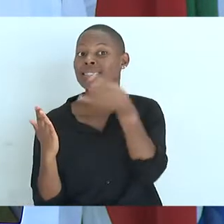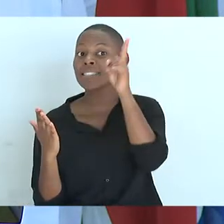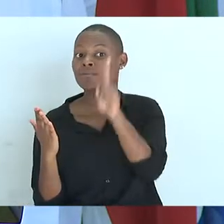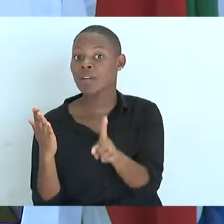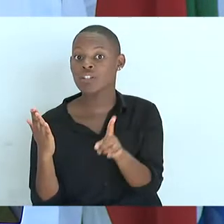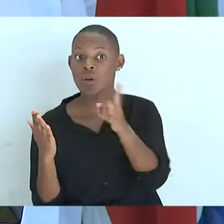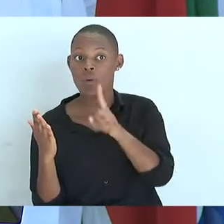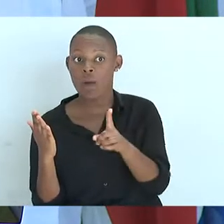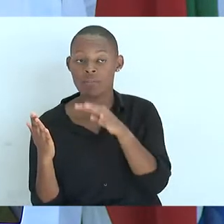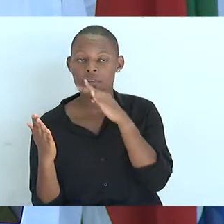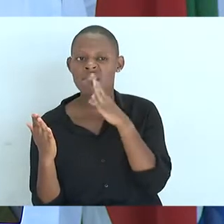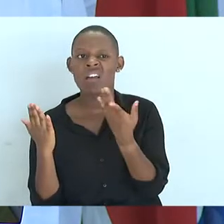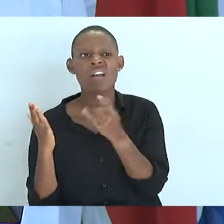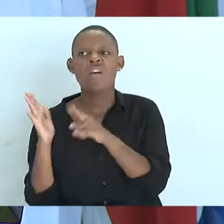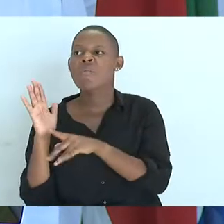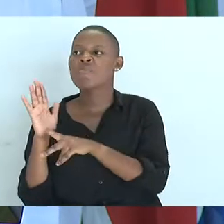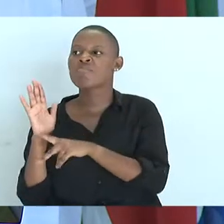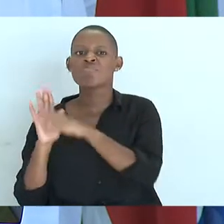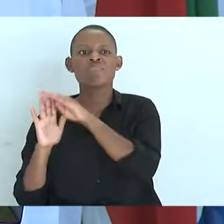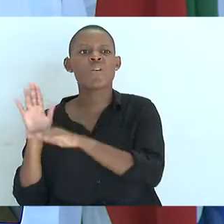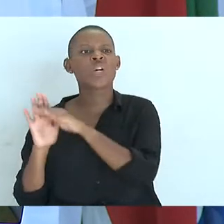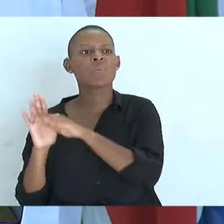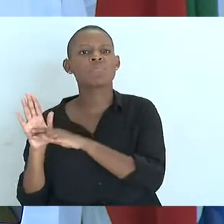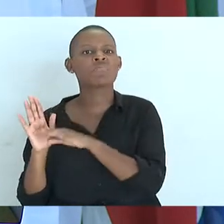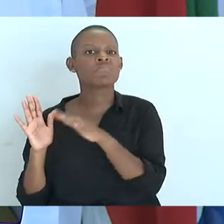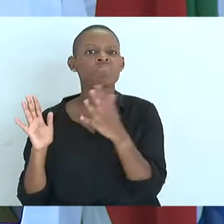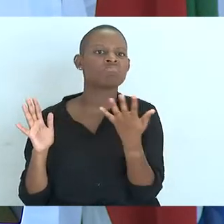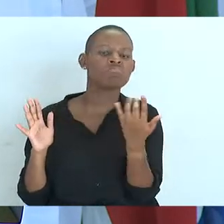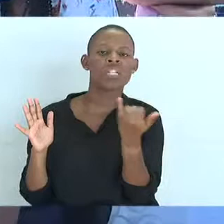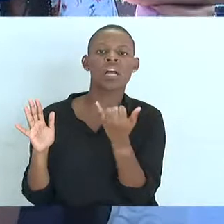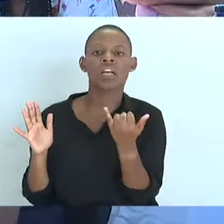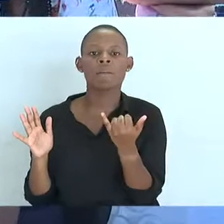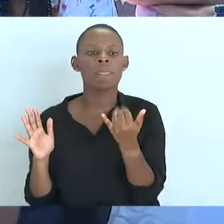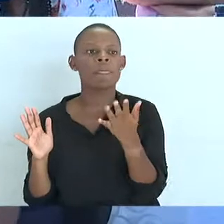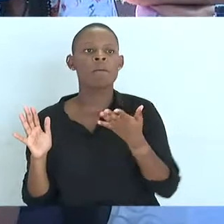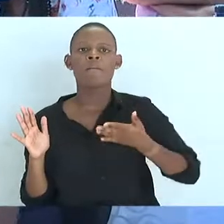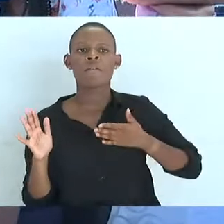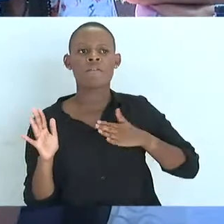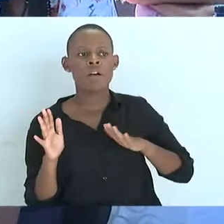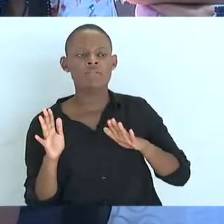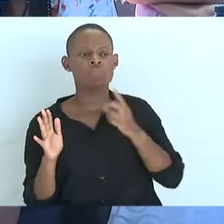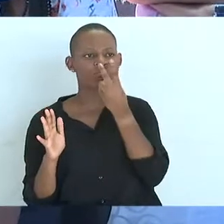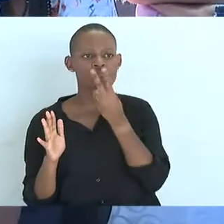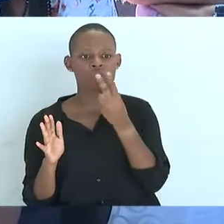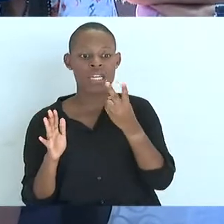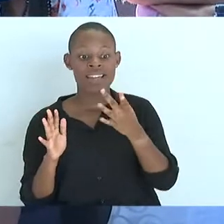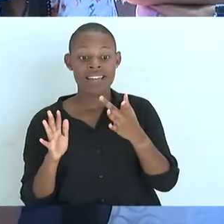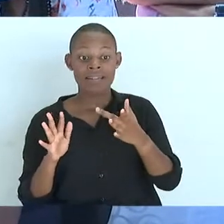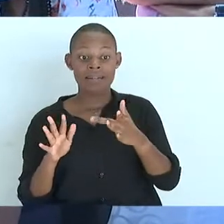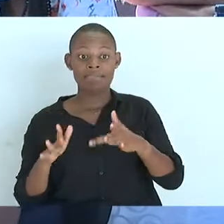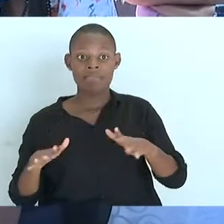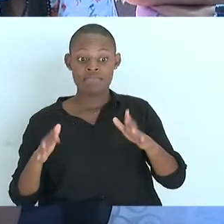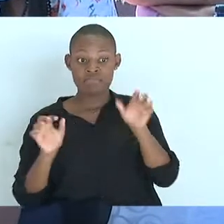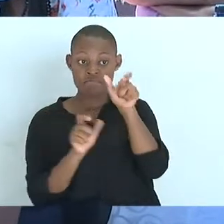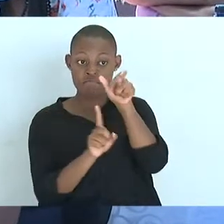our programs athi afisa ukubona umuntu, impilo yomuntu iba ngcono,